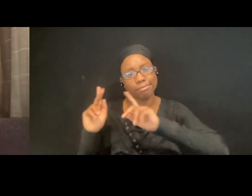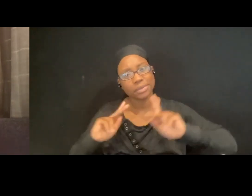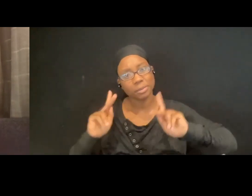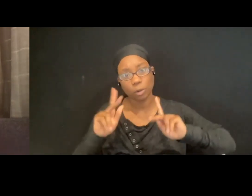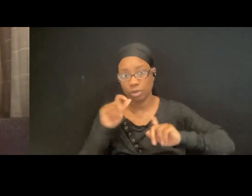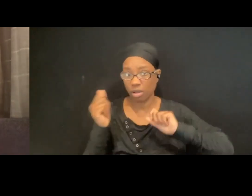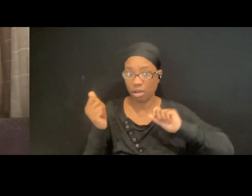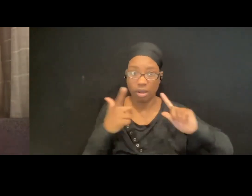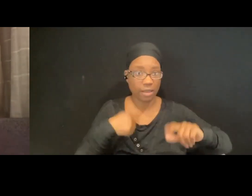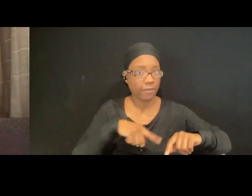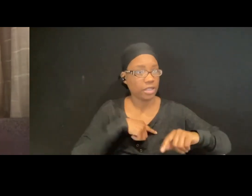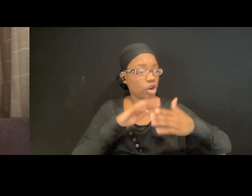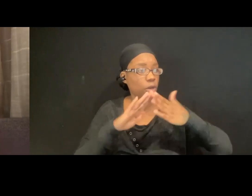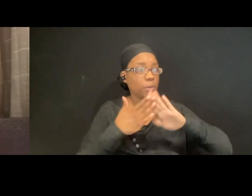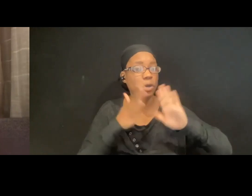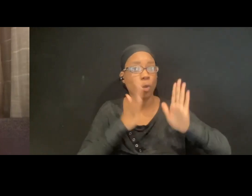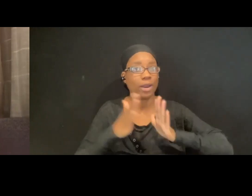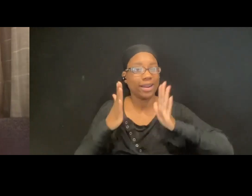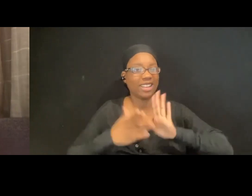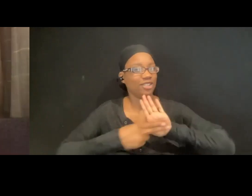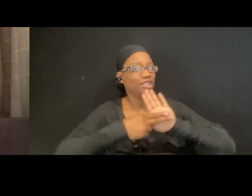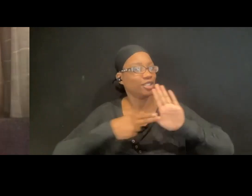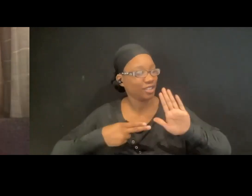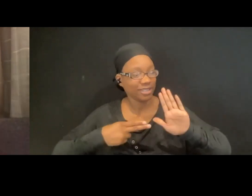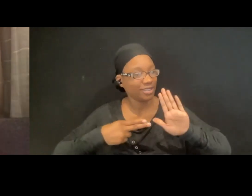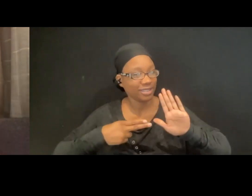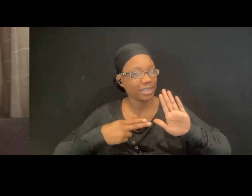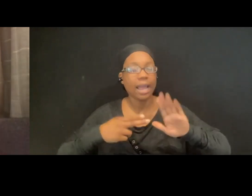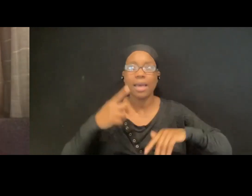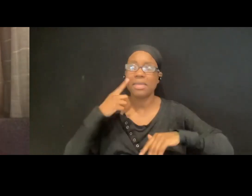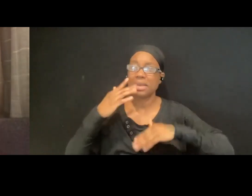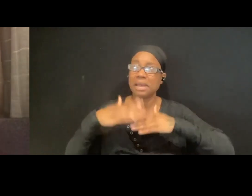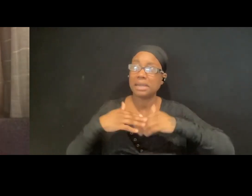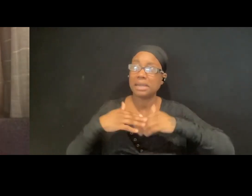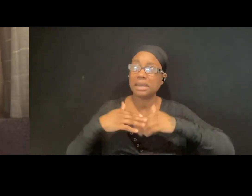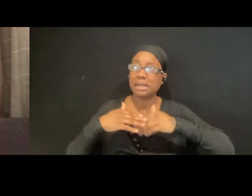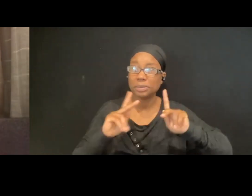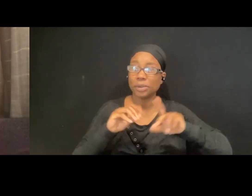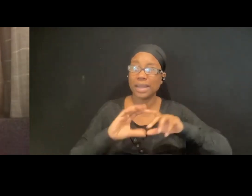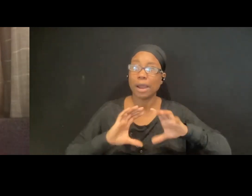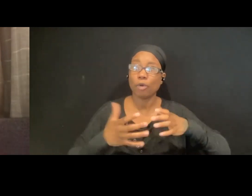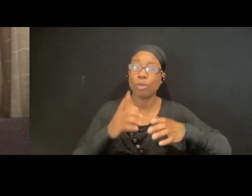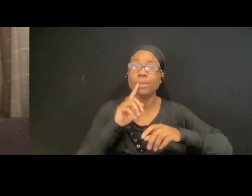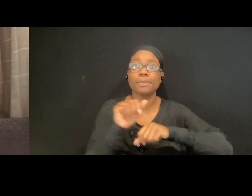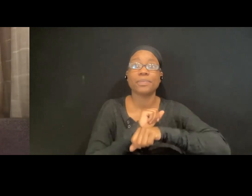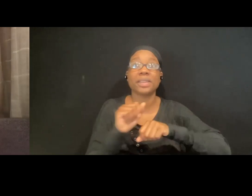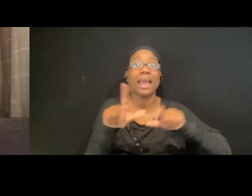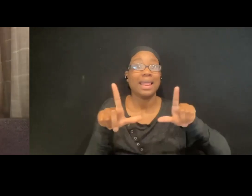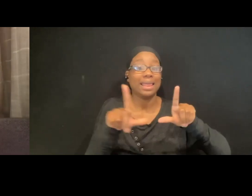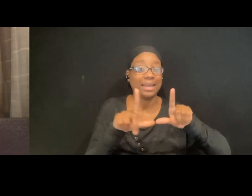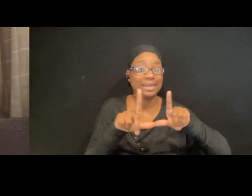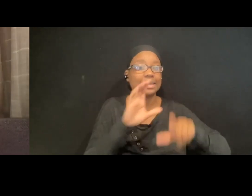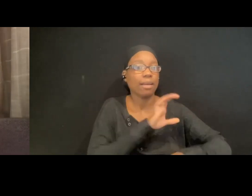be community organizers. I think at least 2 people in our group are like licensed clinical, either